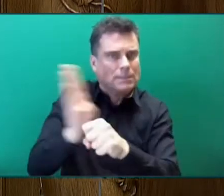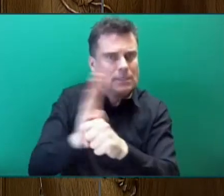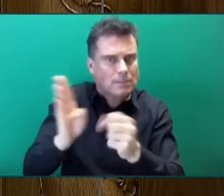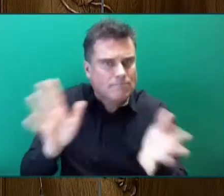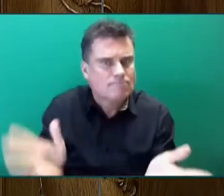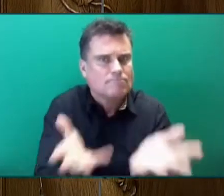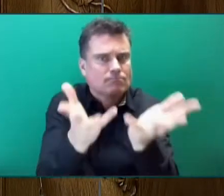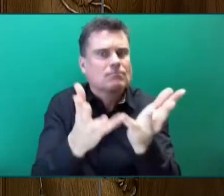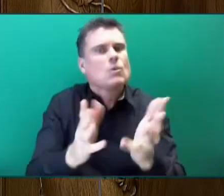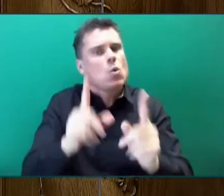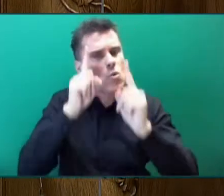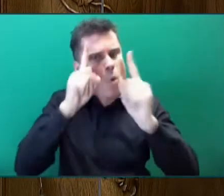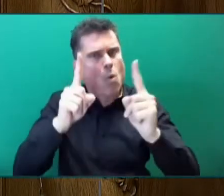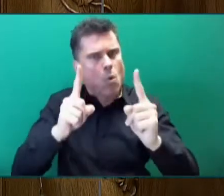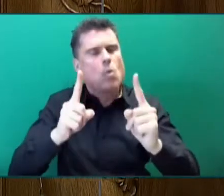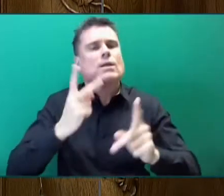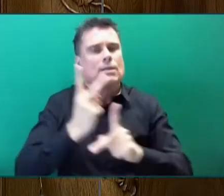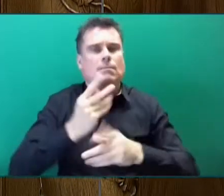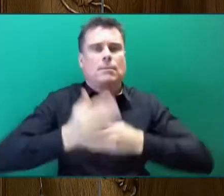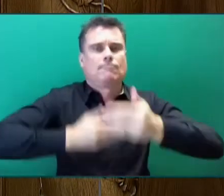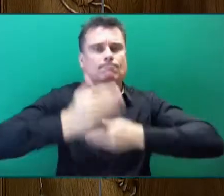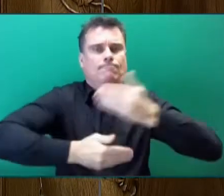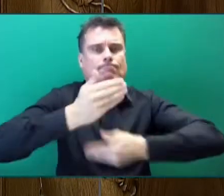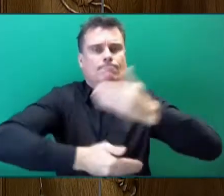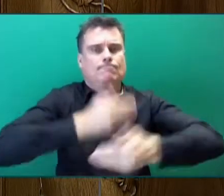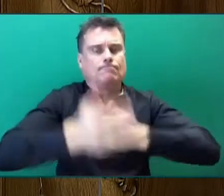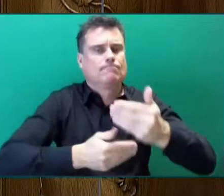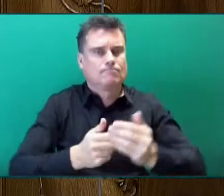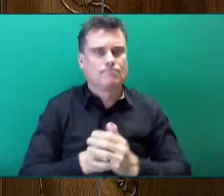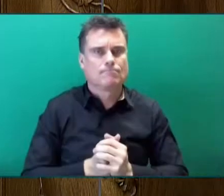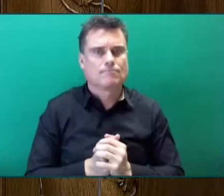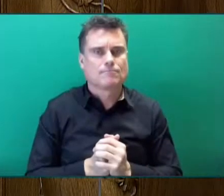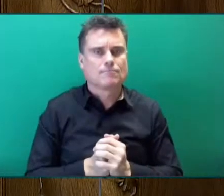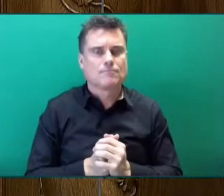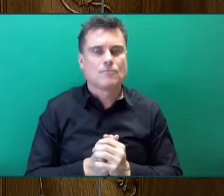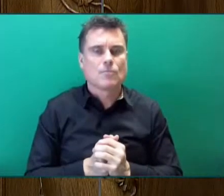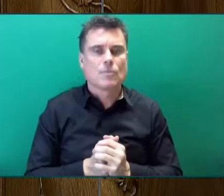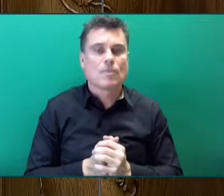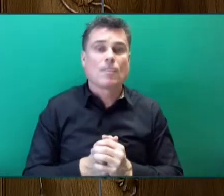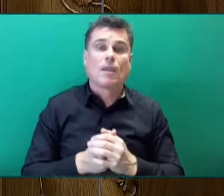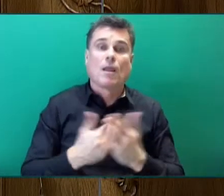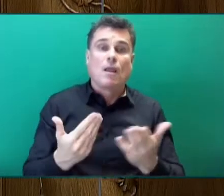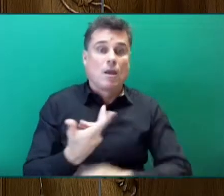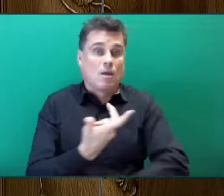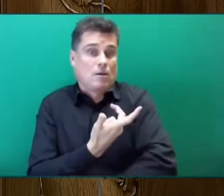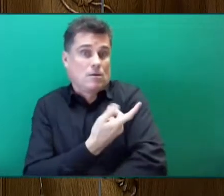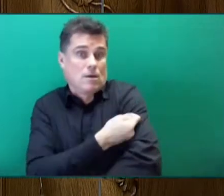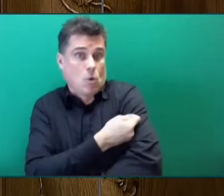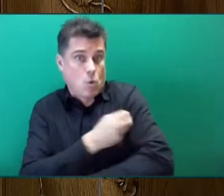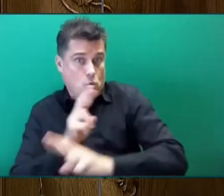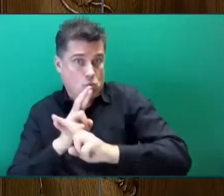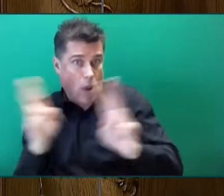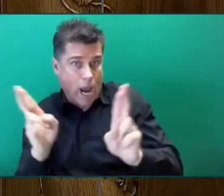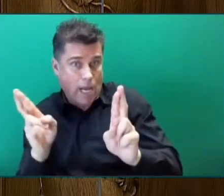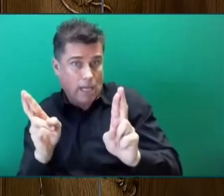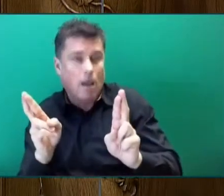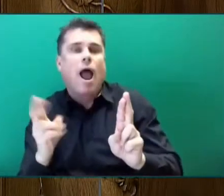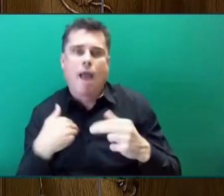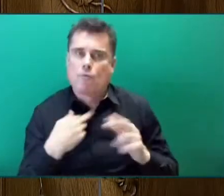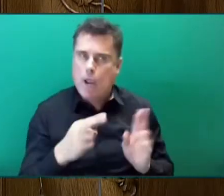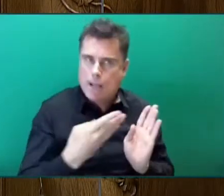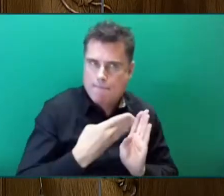Preparations are underway for when a vaccine is available. The focus will be on distributing it to British Columbians quickly and